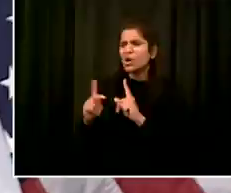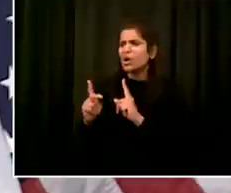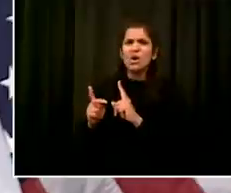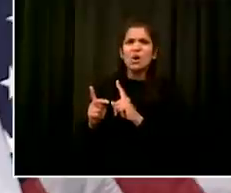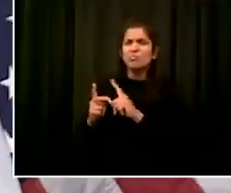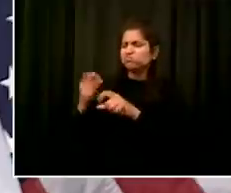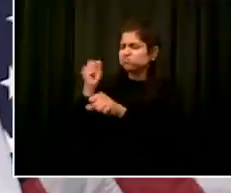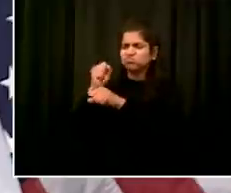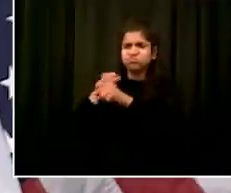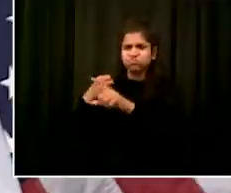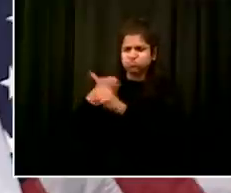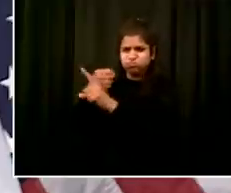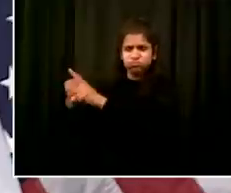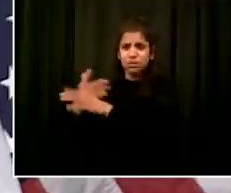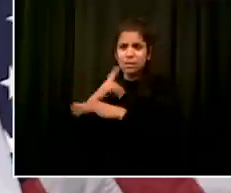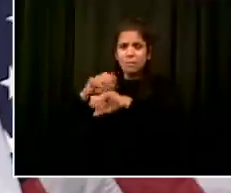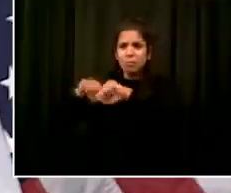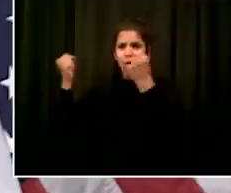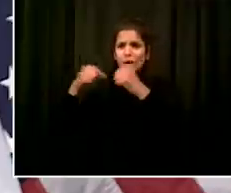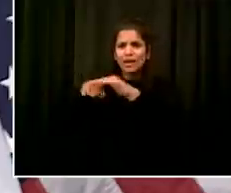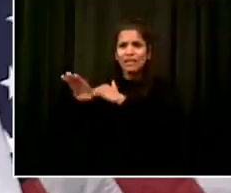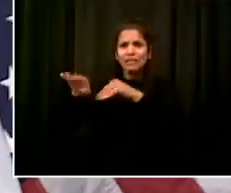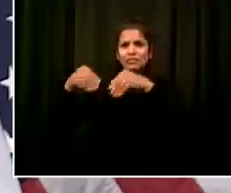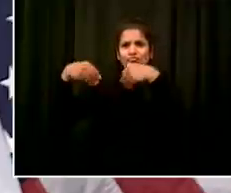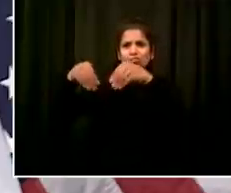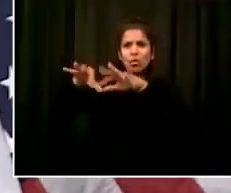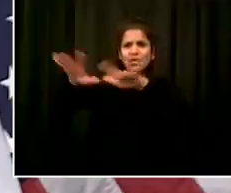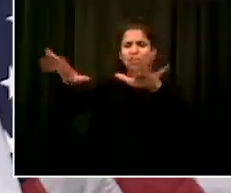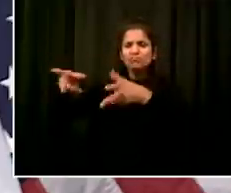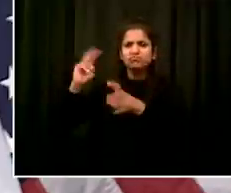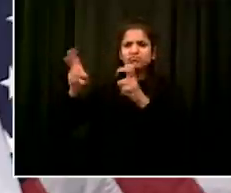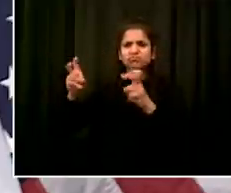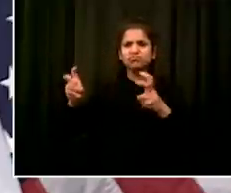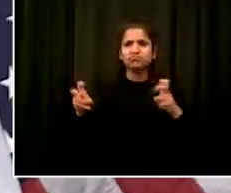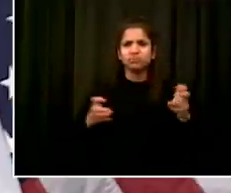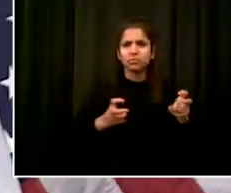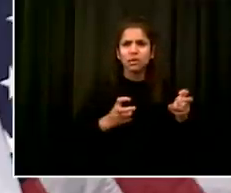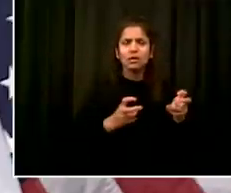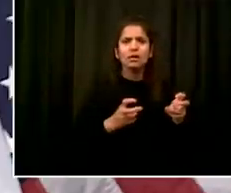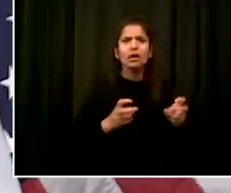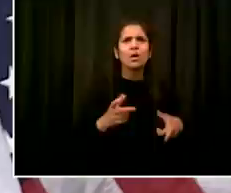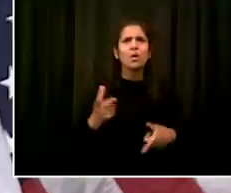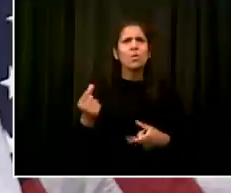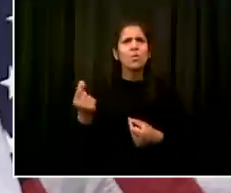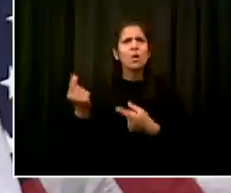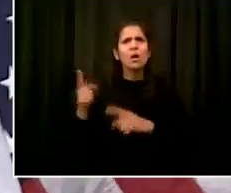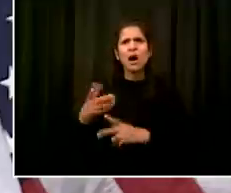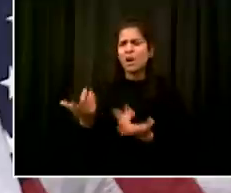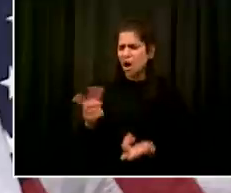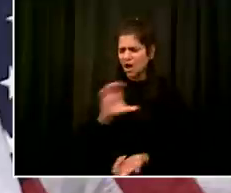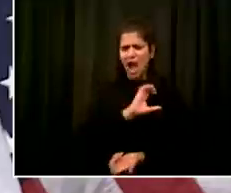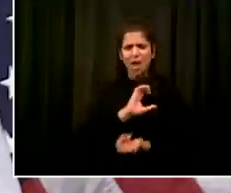people. What can you give them as hope as we go into the summer season